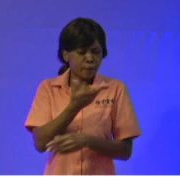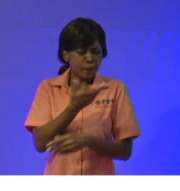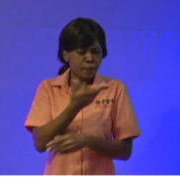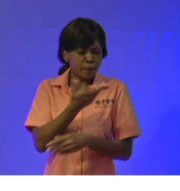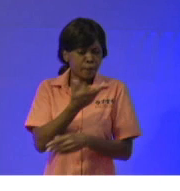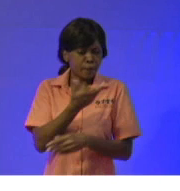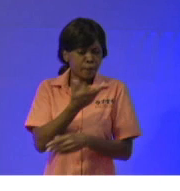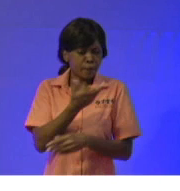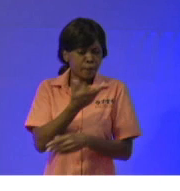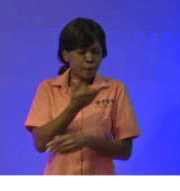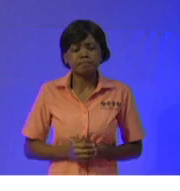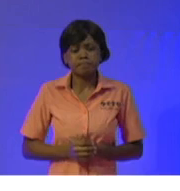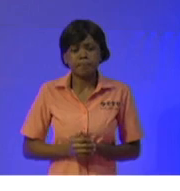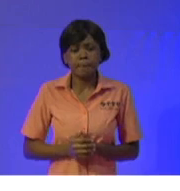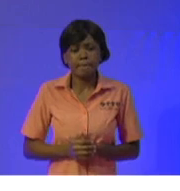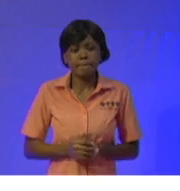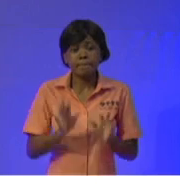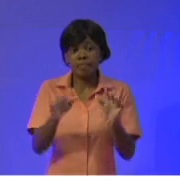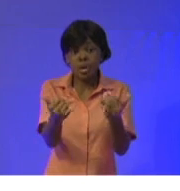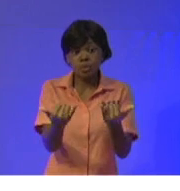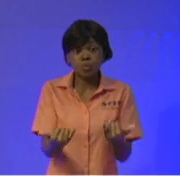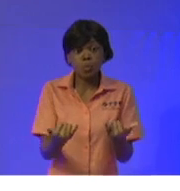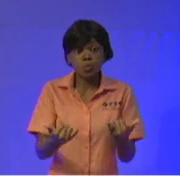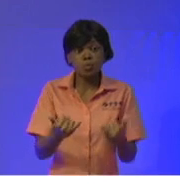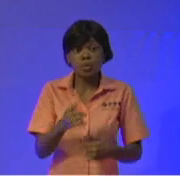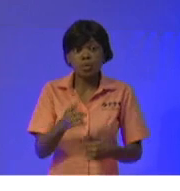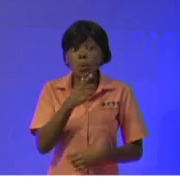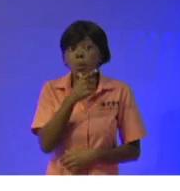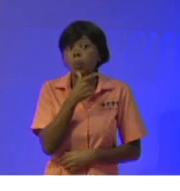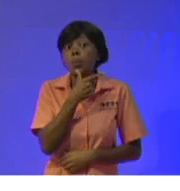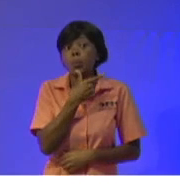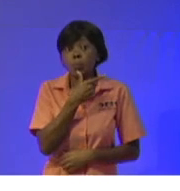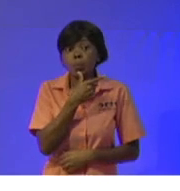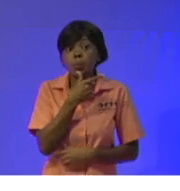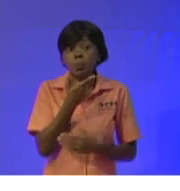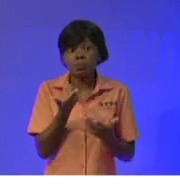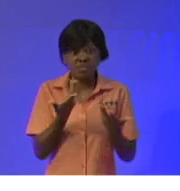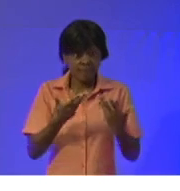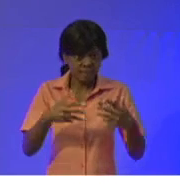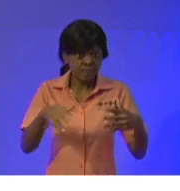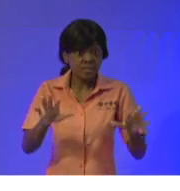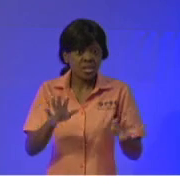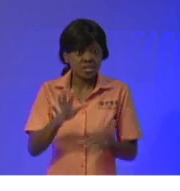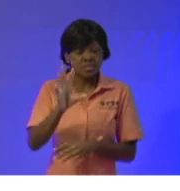vaccination regimen either with a two dose or a one dose vaccine currently numbers